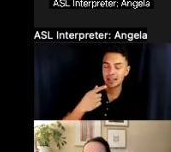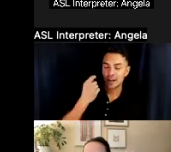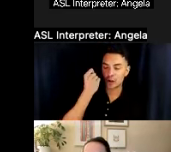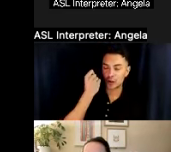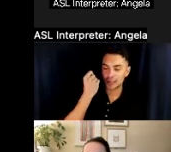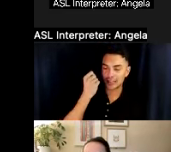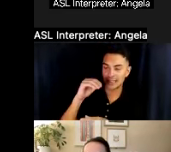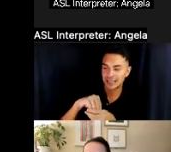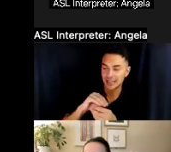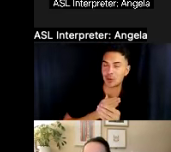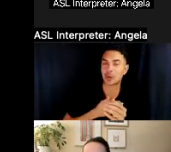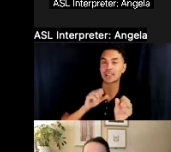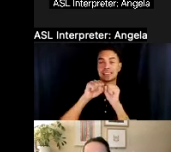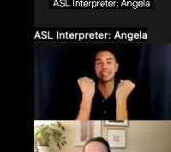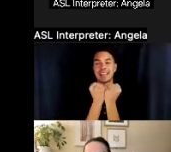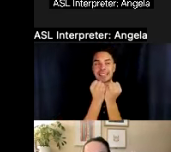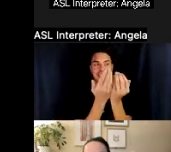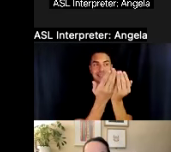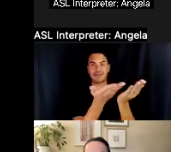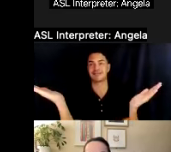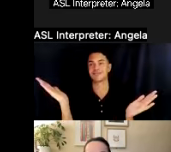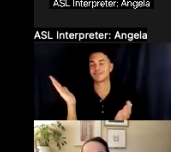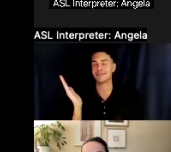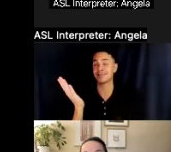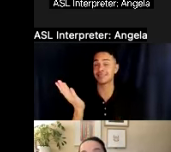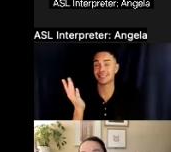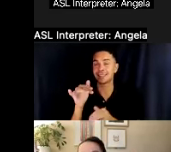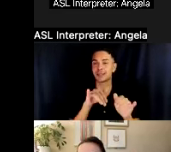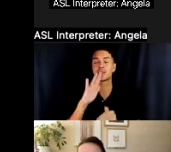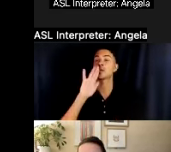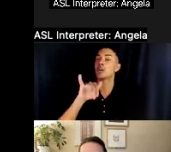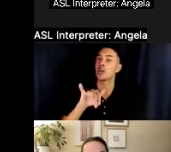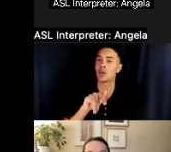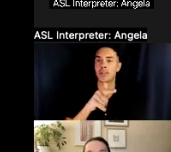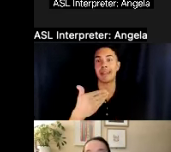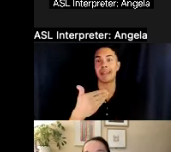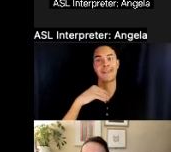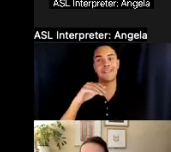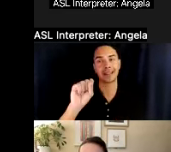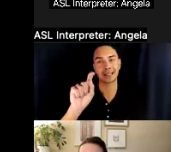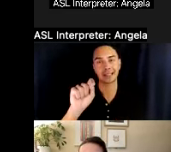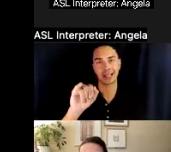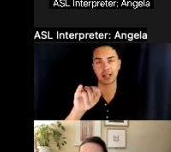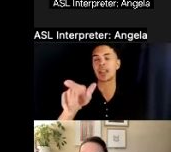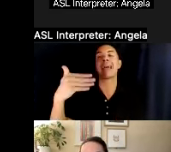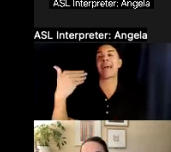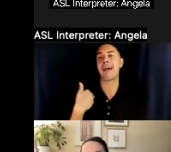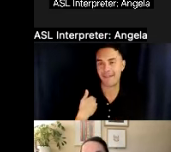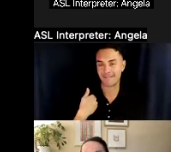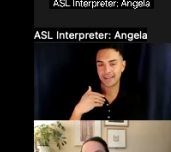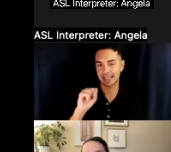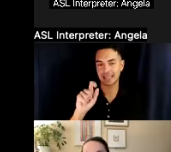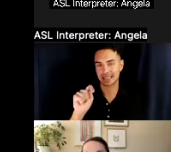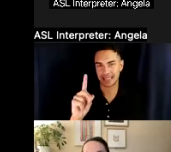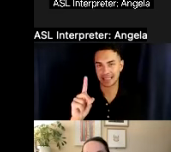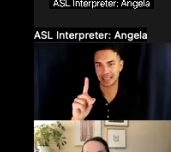in our society at large that, oh, they just have this STD or they just have this STI.